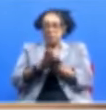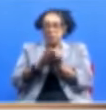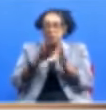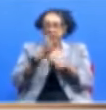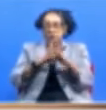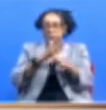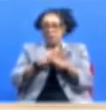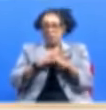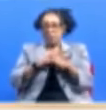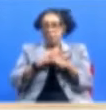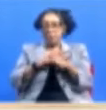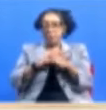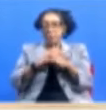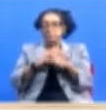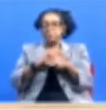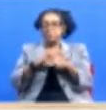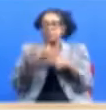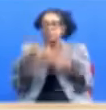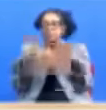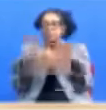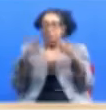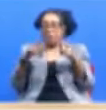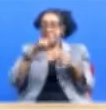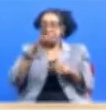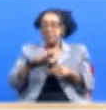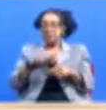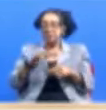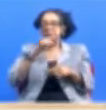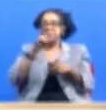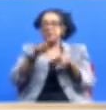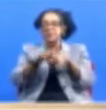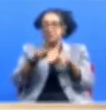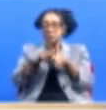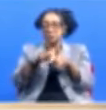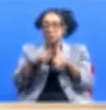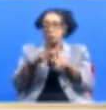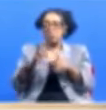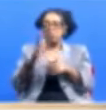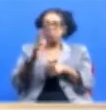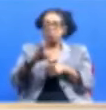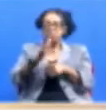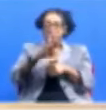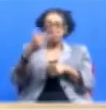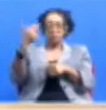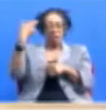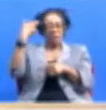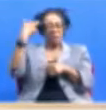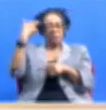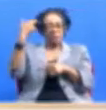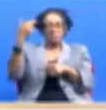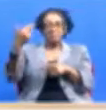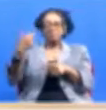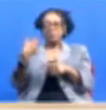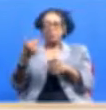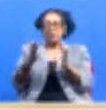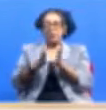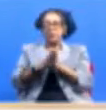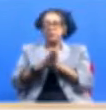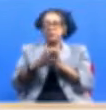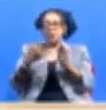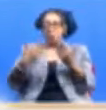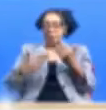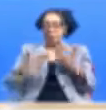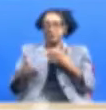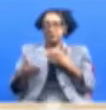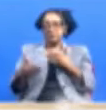injury, seeing as her parents and brother's bodies had gunshot wounds in their heads, torso, and lower